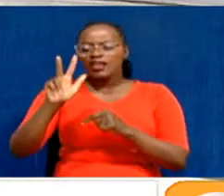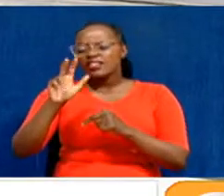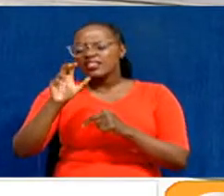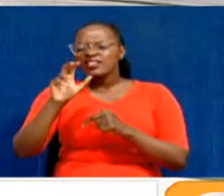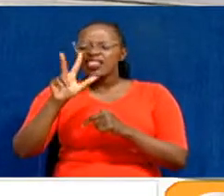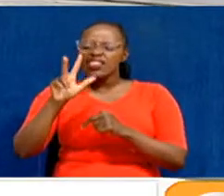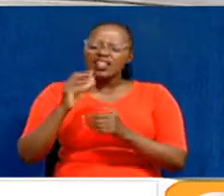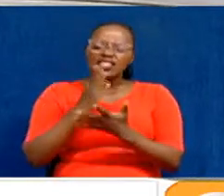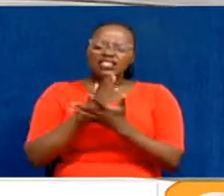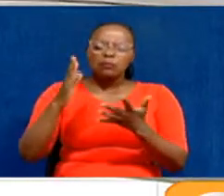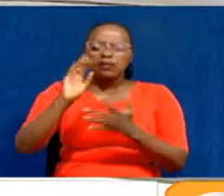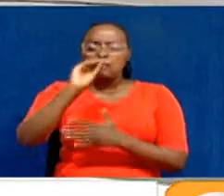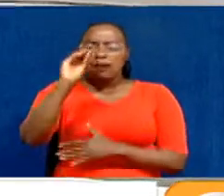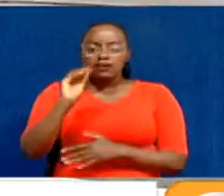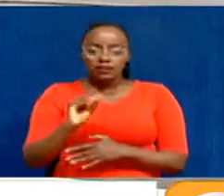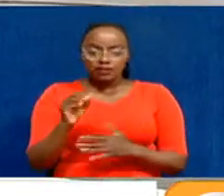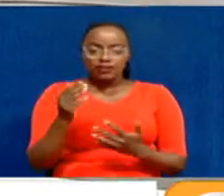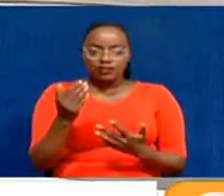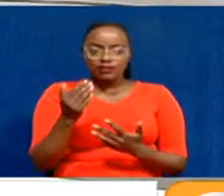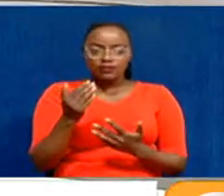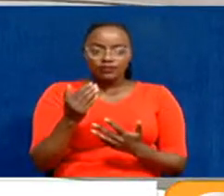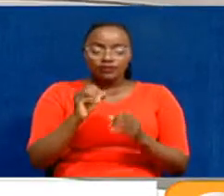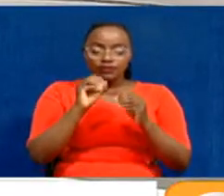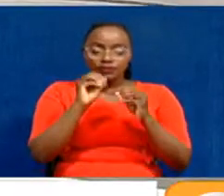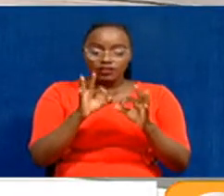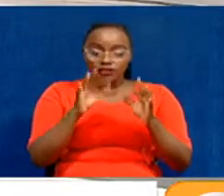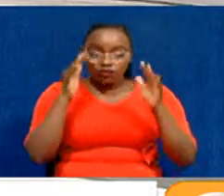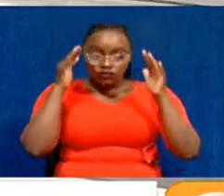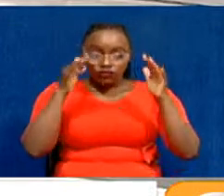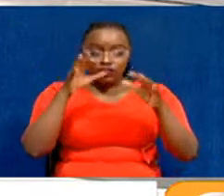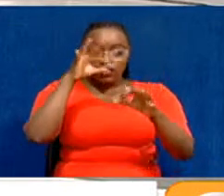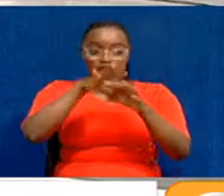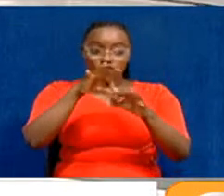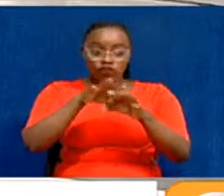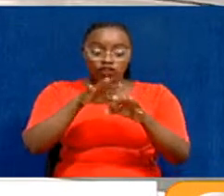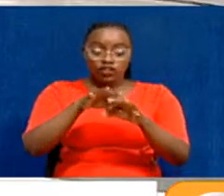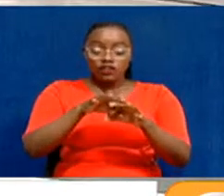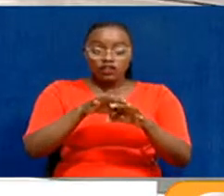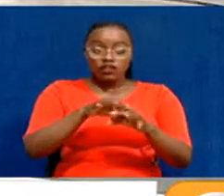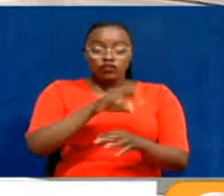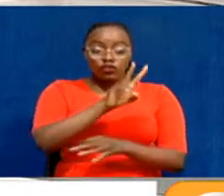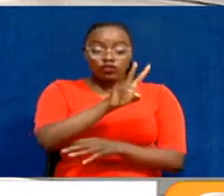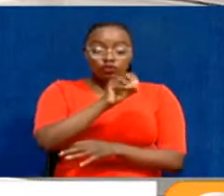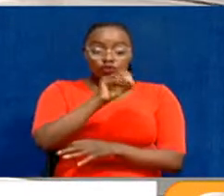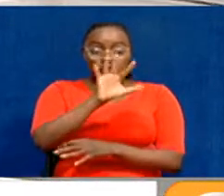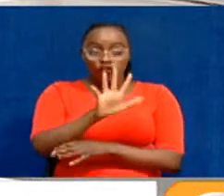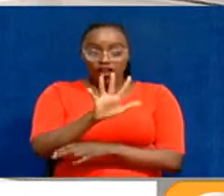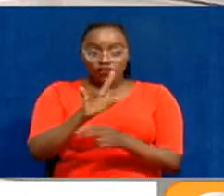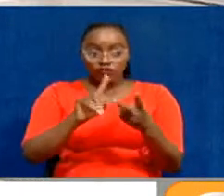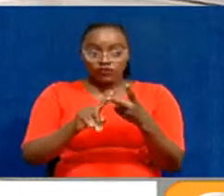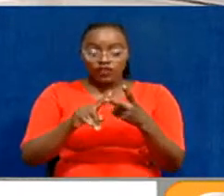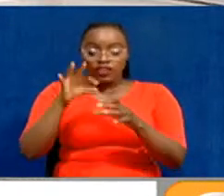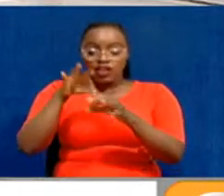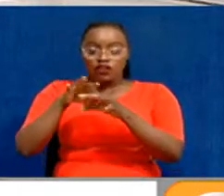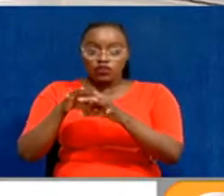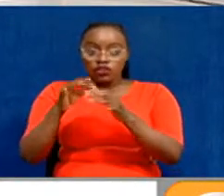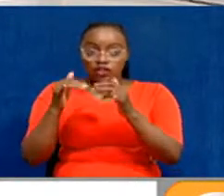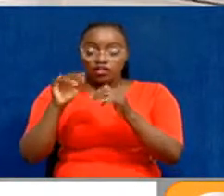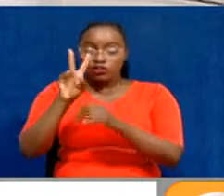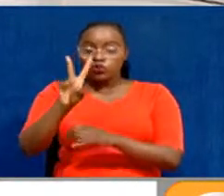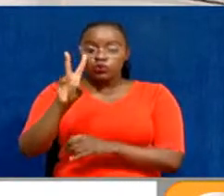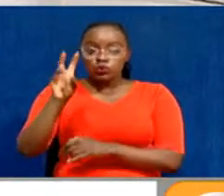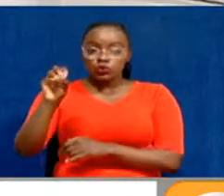30-something percent. And if you look at the voting patterns of 2005 and the voting patterns